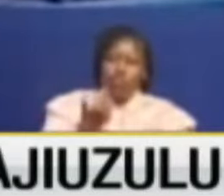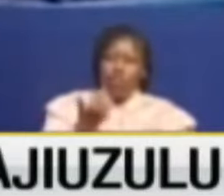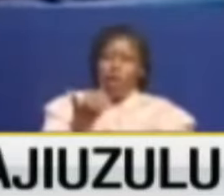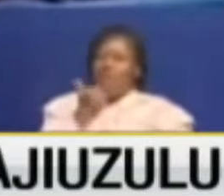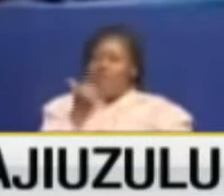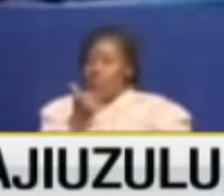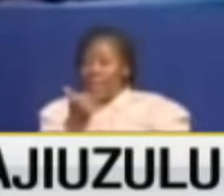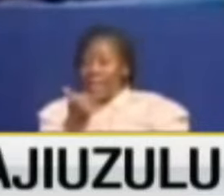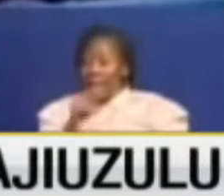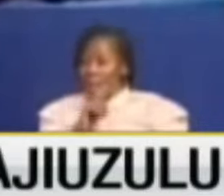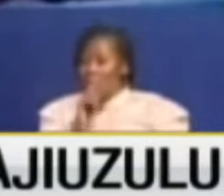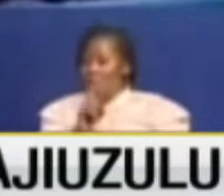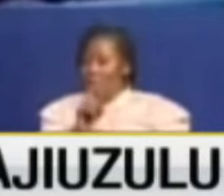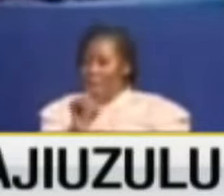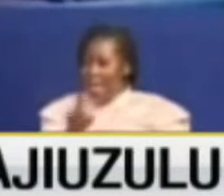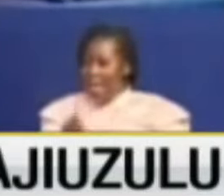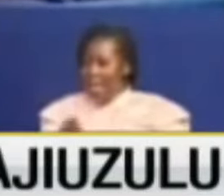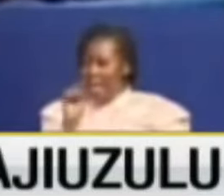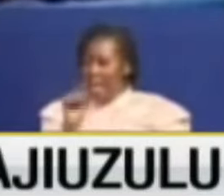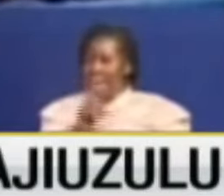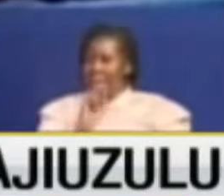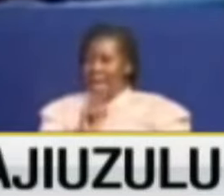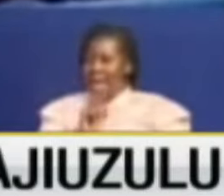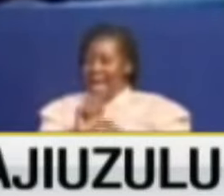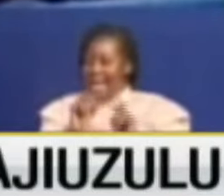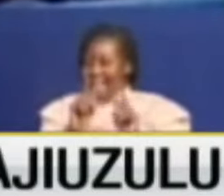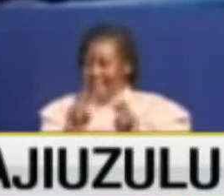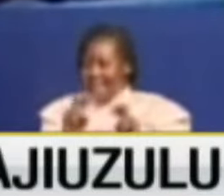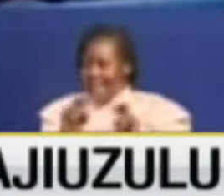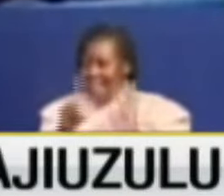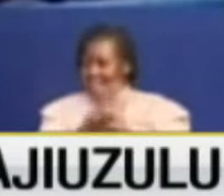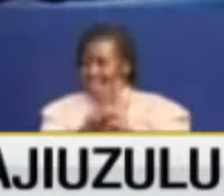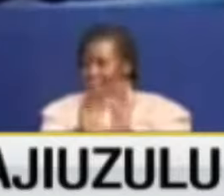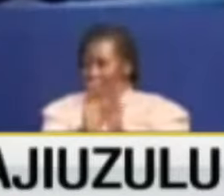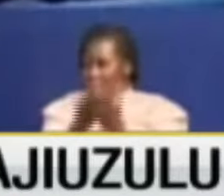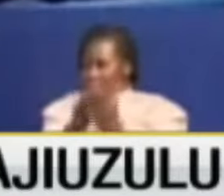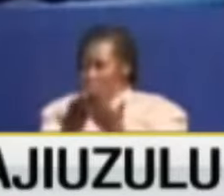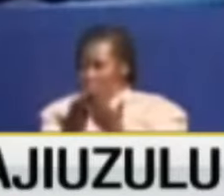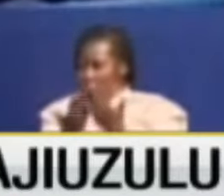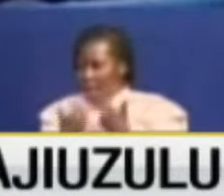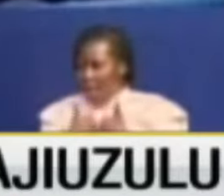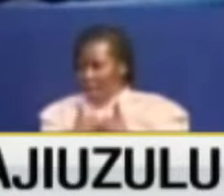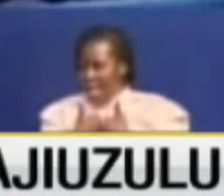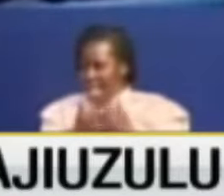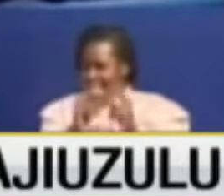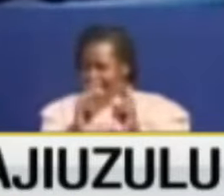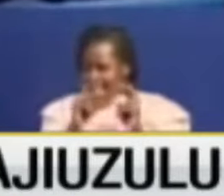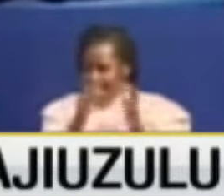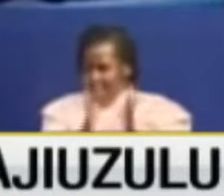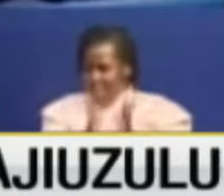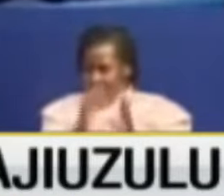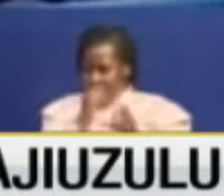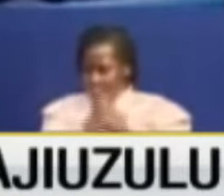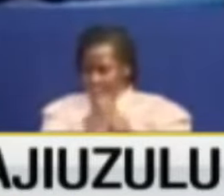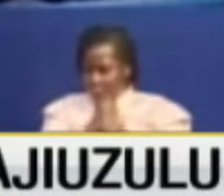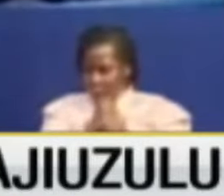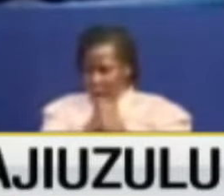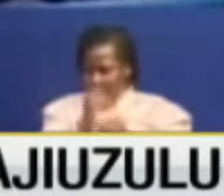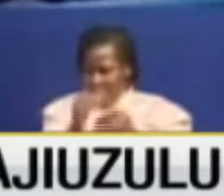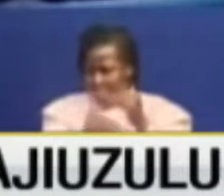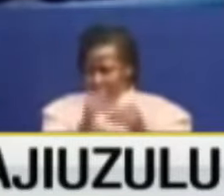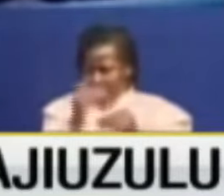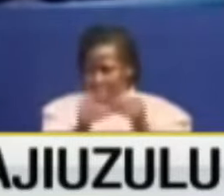a question of picking the man, then searching the law books and putting investigators to work to